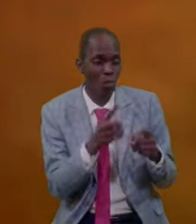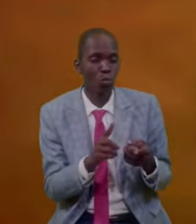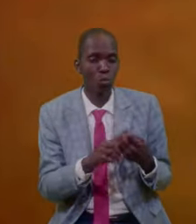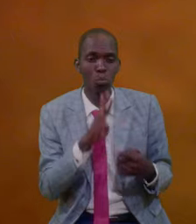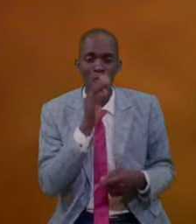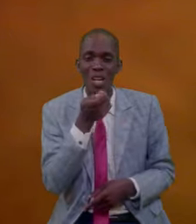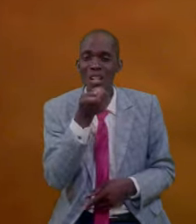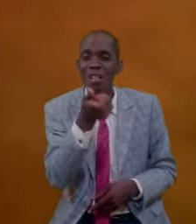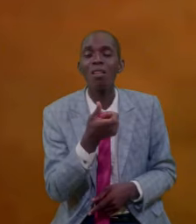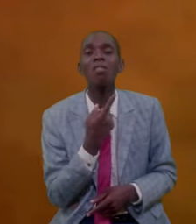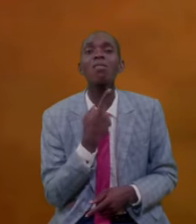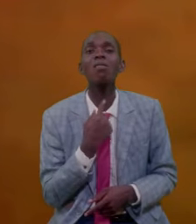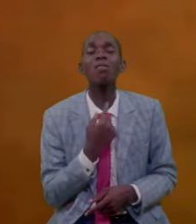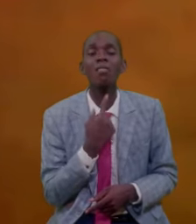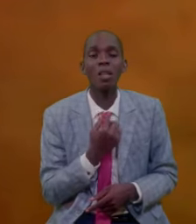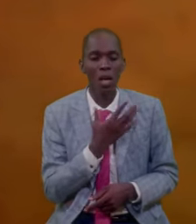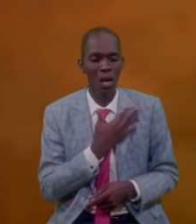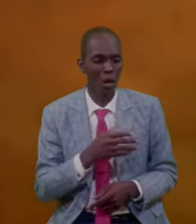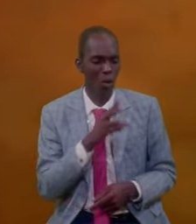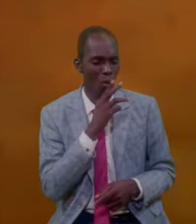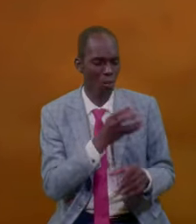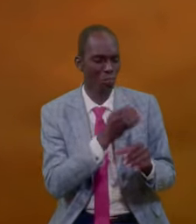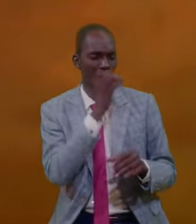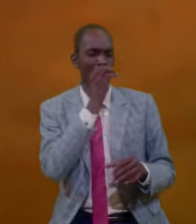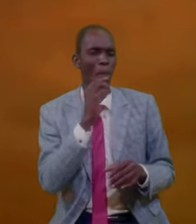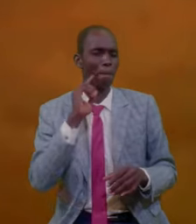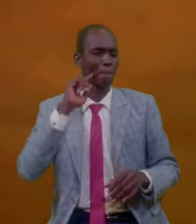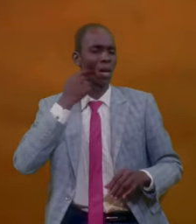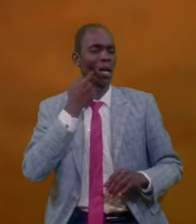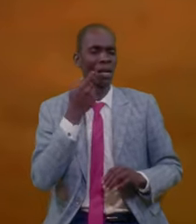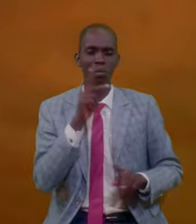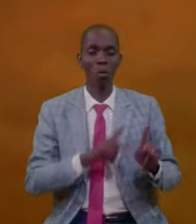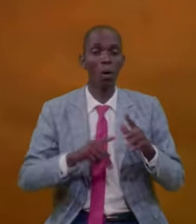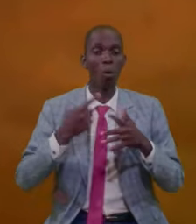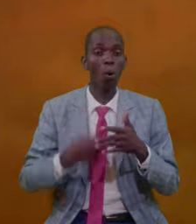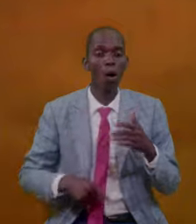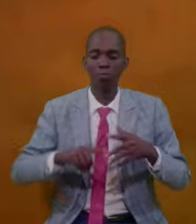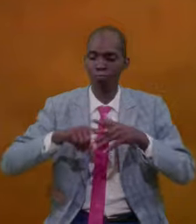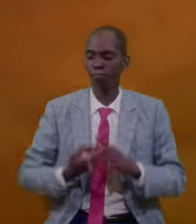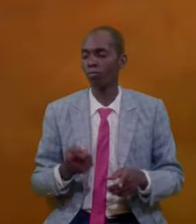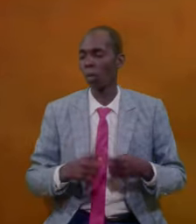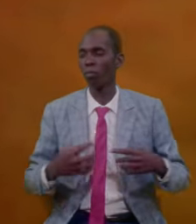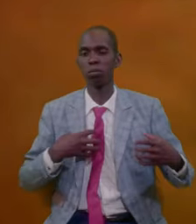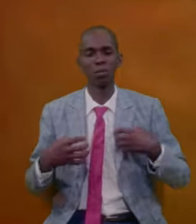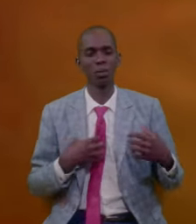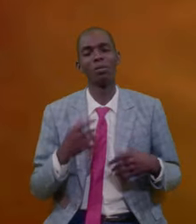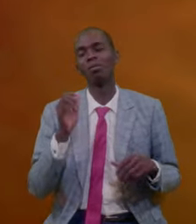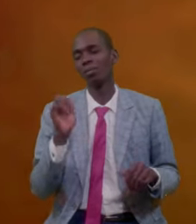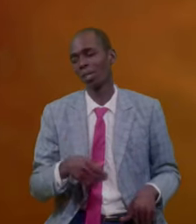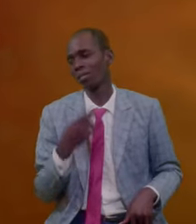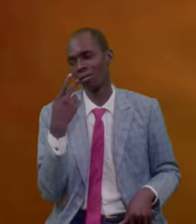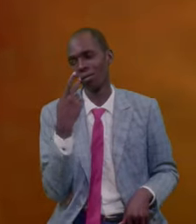water was bitter and they couldn't drink, they started murmuring. You can tell they didn't